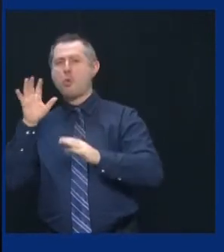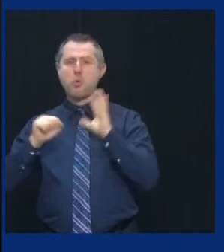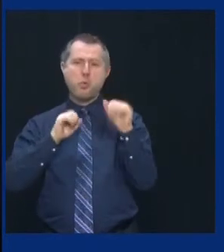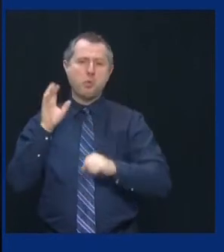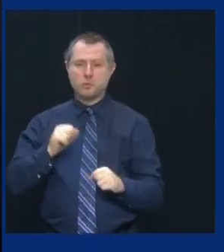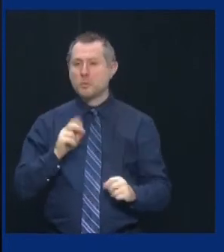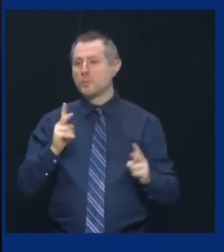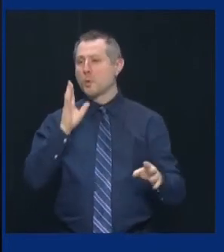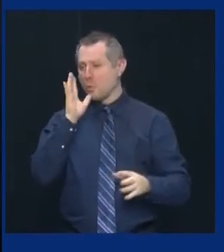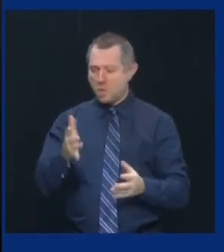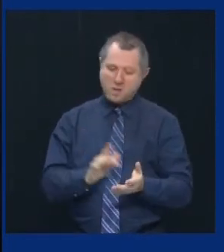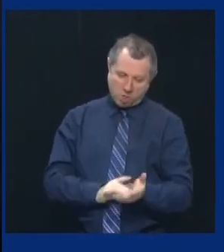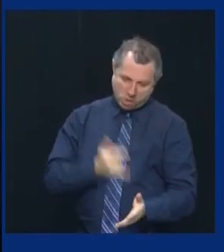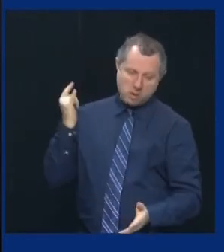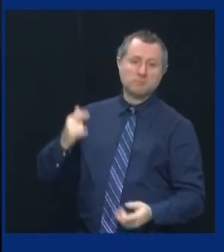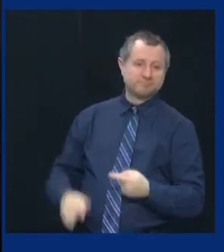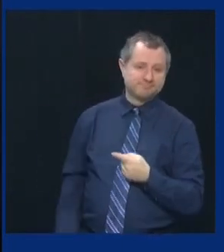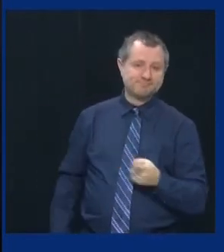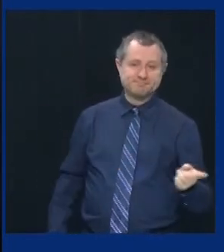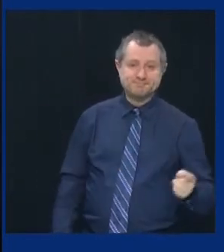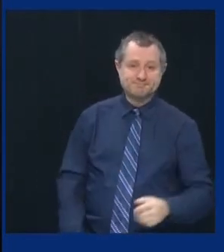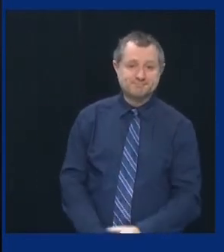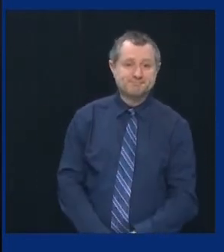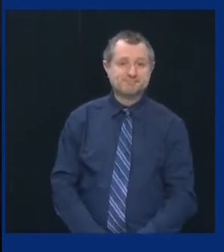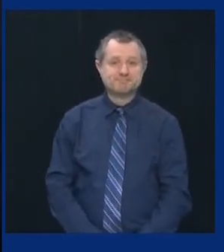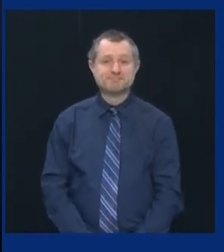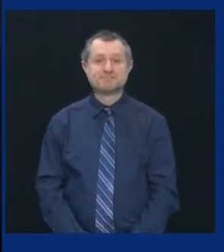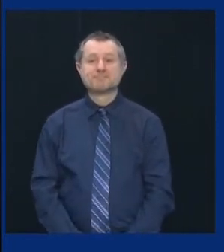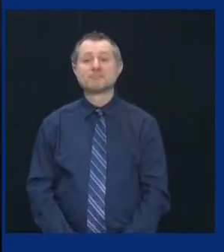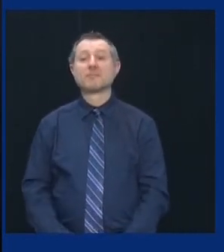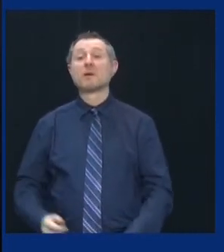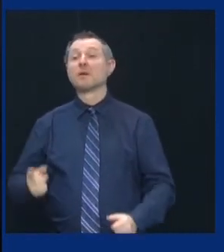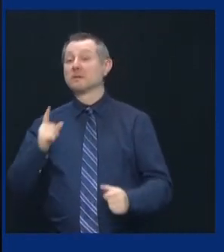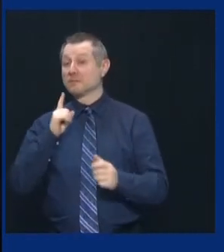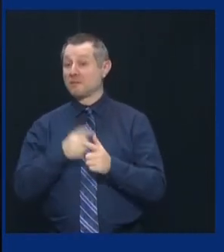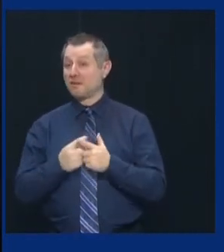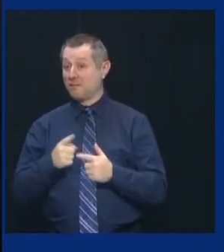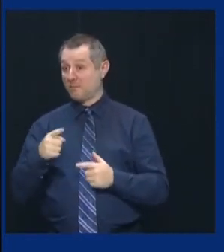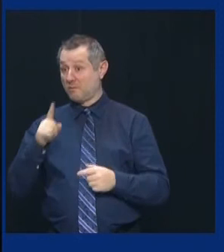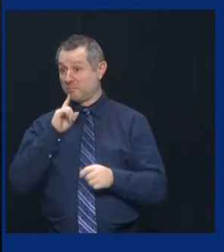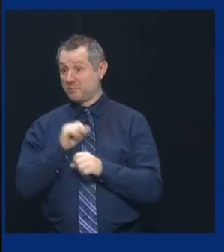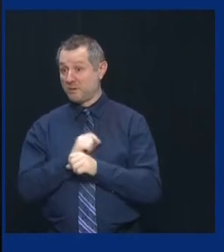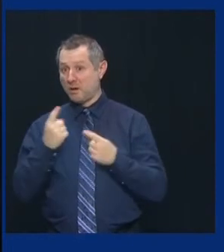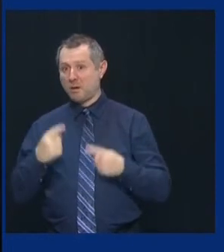defrauded the government. And then you're going to come back the other way and say,